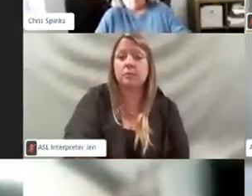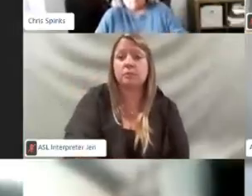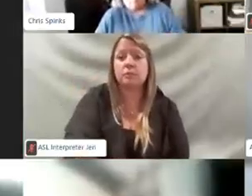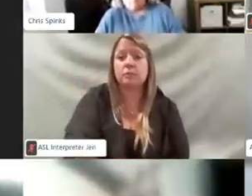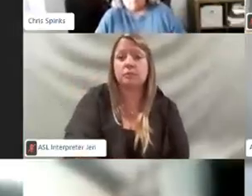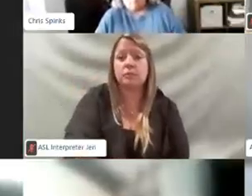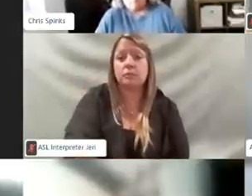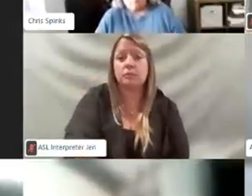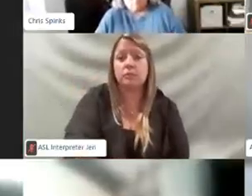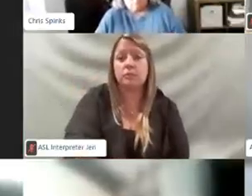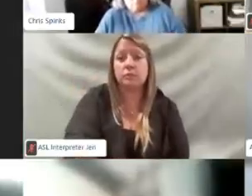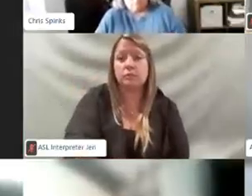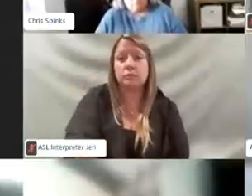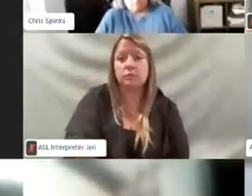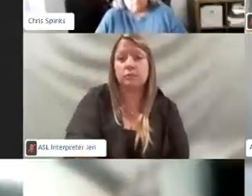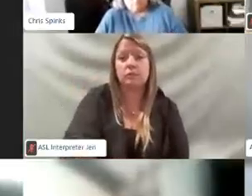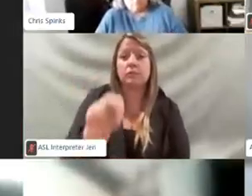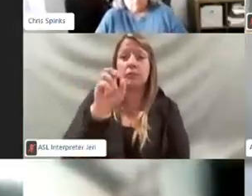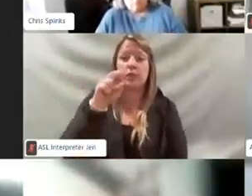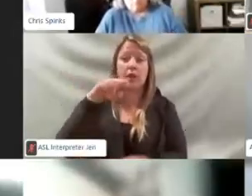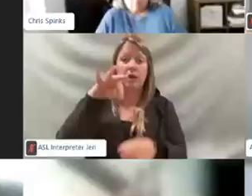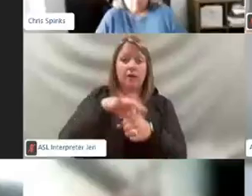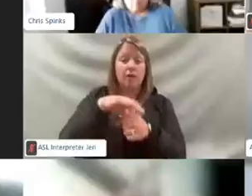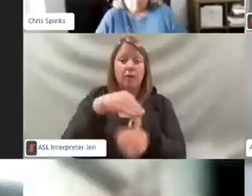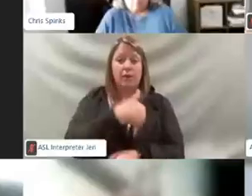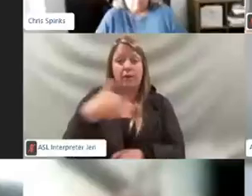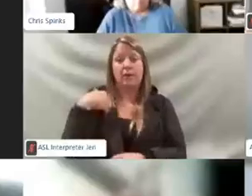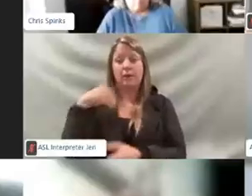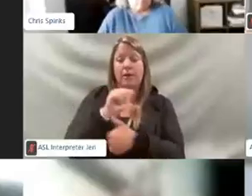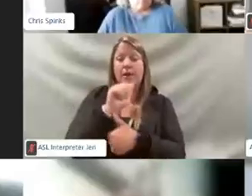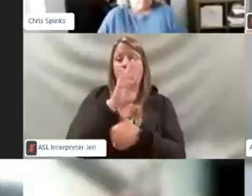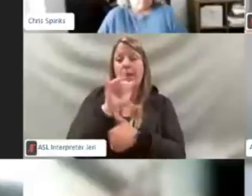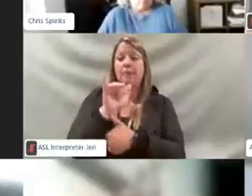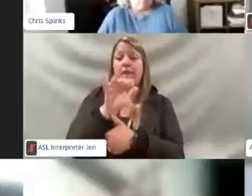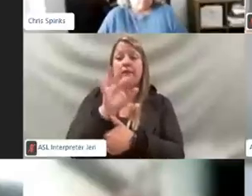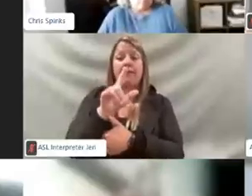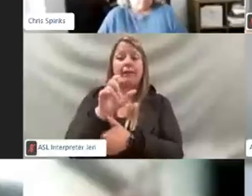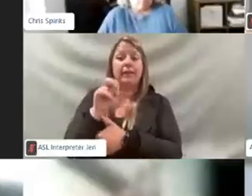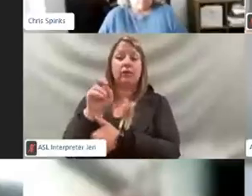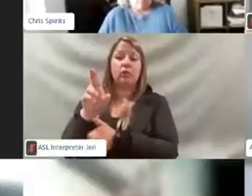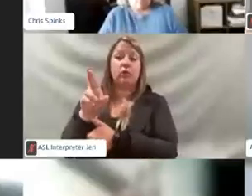All right. Then we have our non-voting members, who is Abby Fleener.